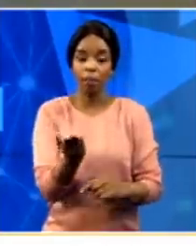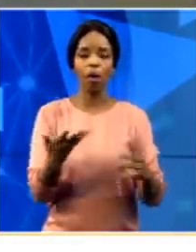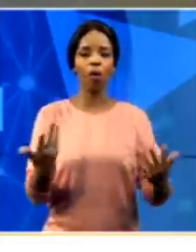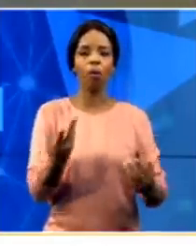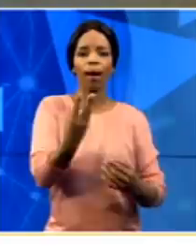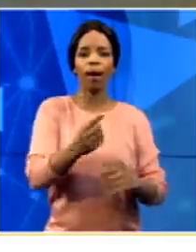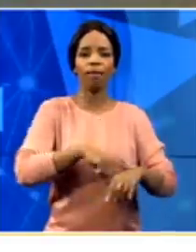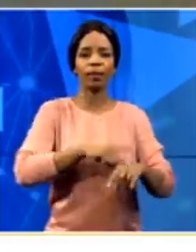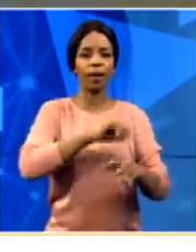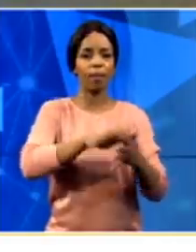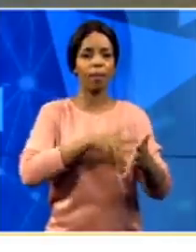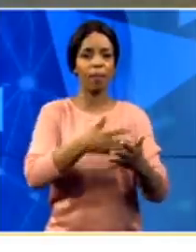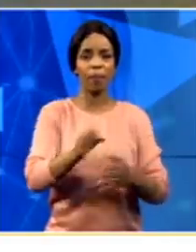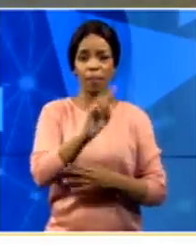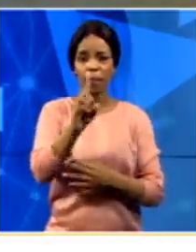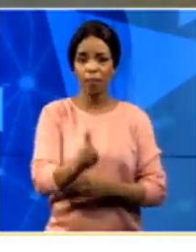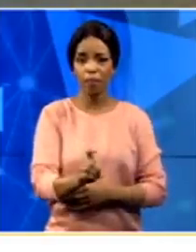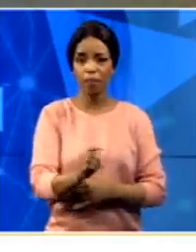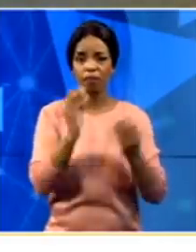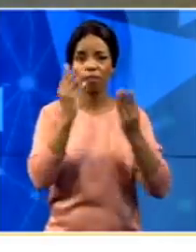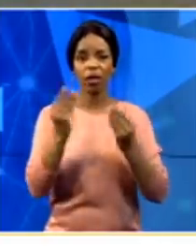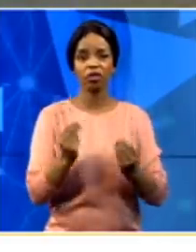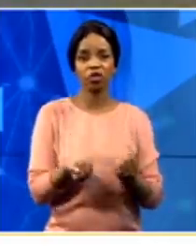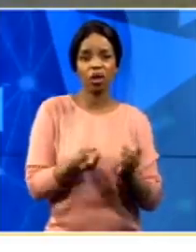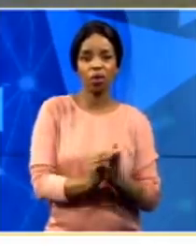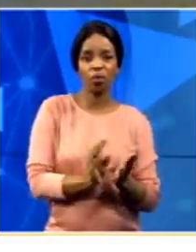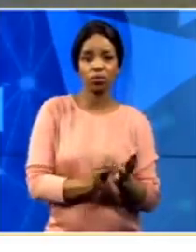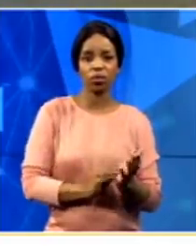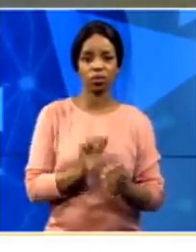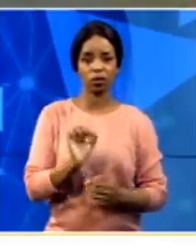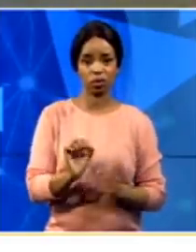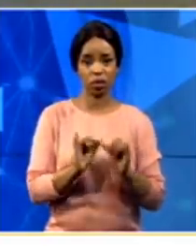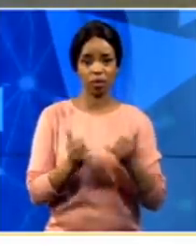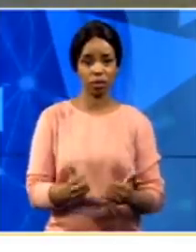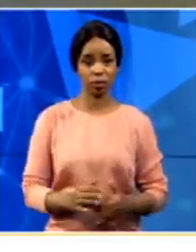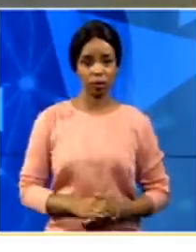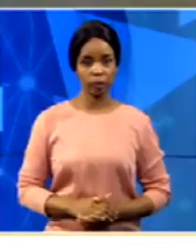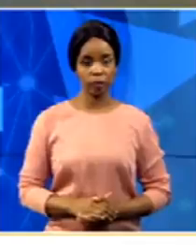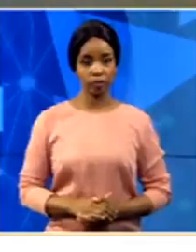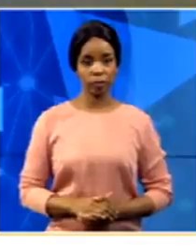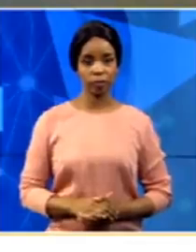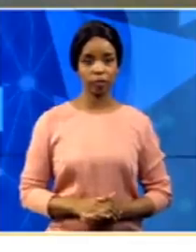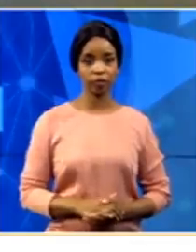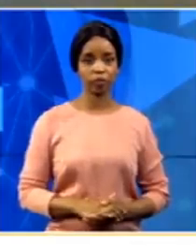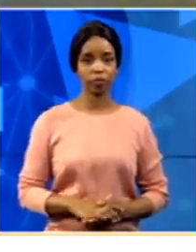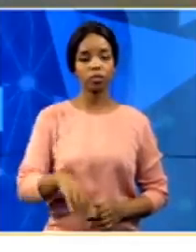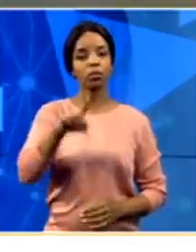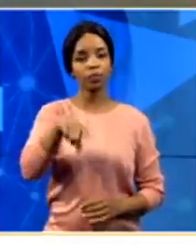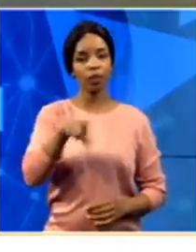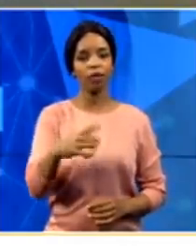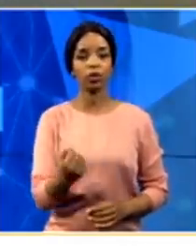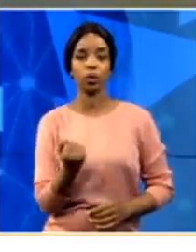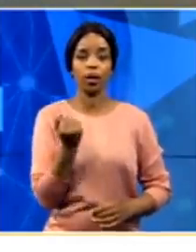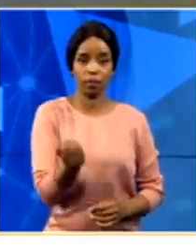in terms of providing financial records, etc.? Well, if company had to apply for TERS,